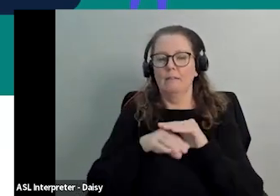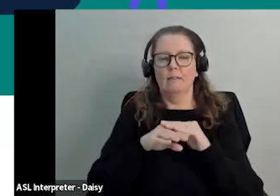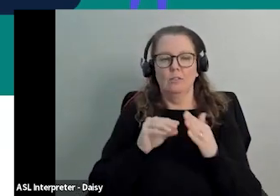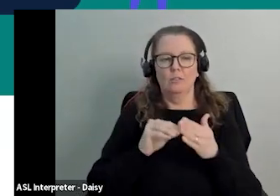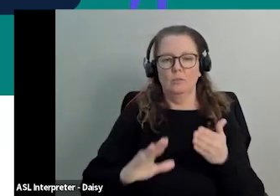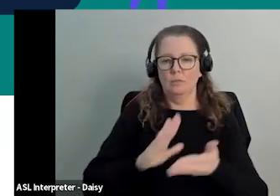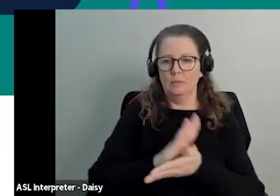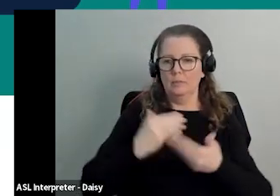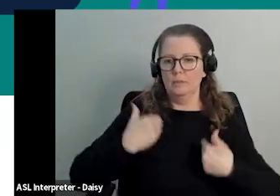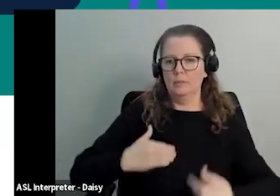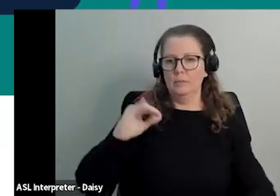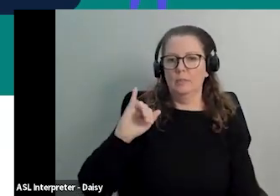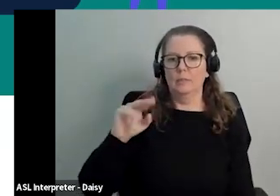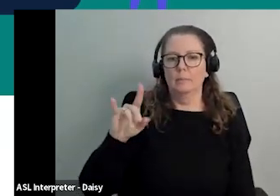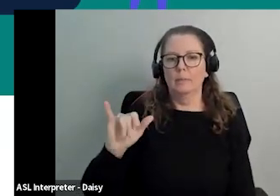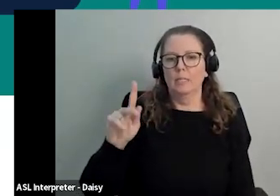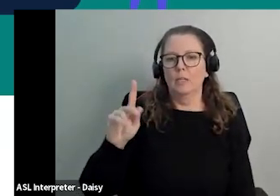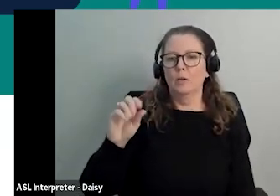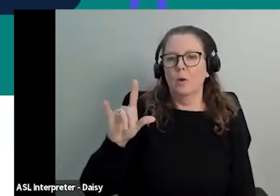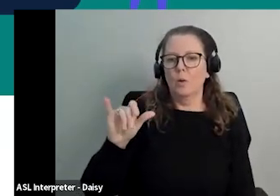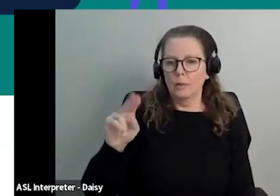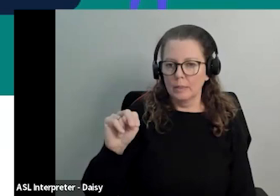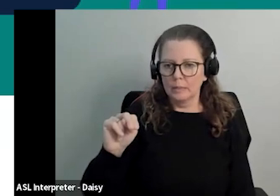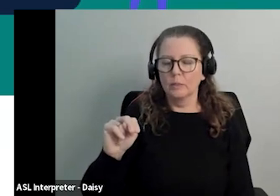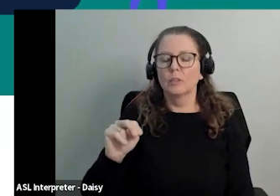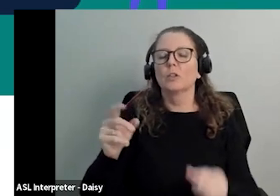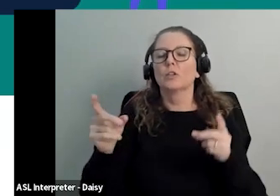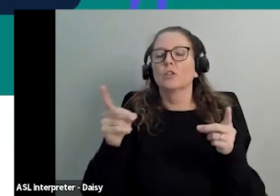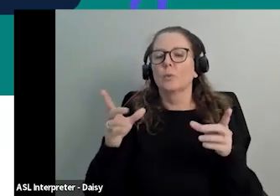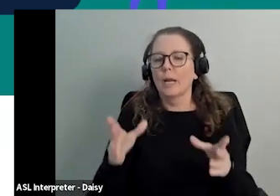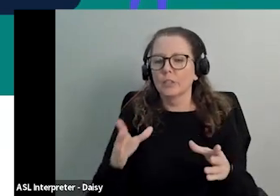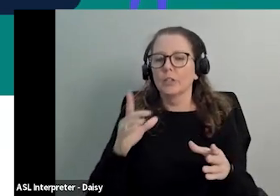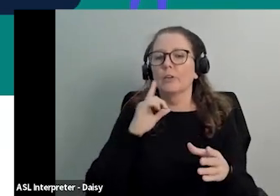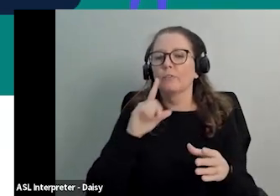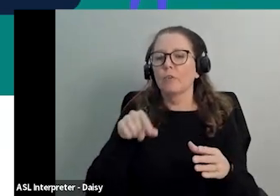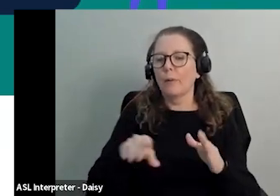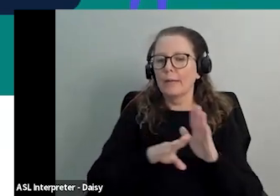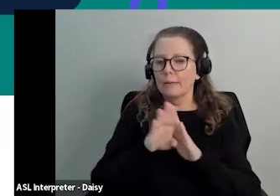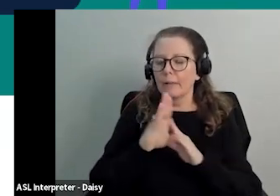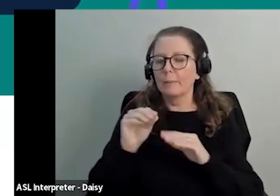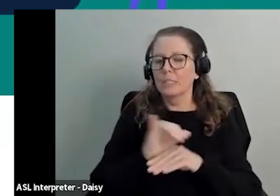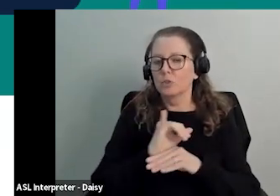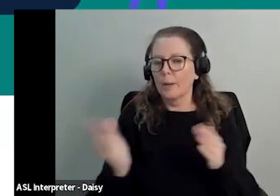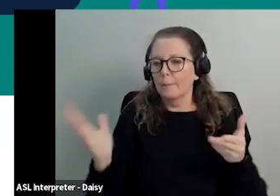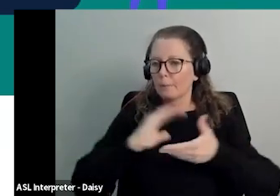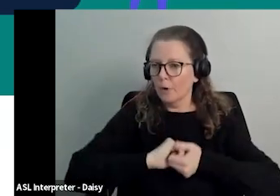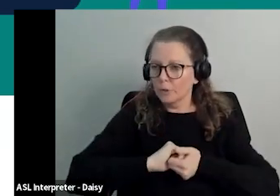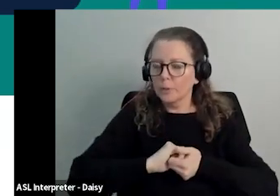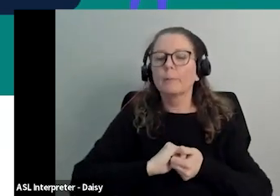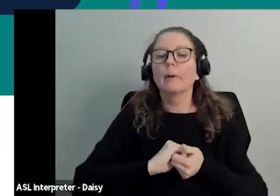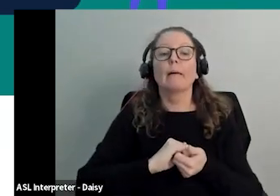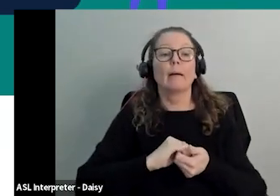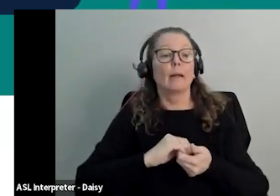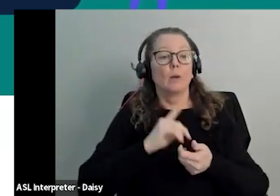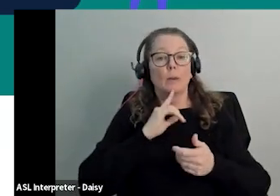I'm Mindy Colin. I'm the Director of Development and Industry Partnerships. I'd like to start by thanking our sponsors for helping to make this